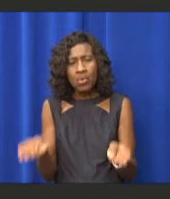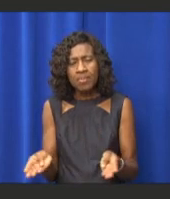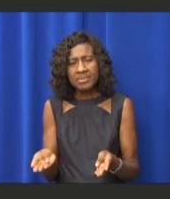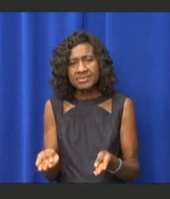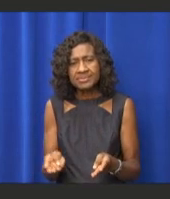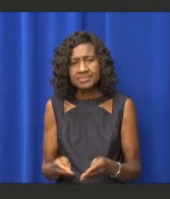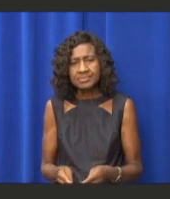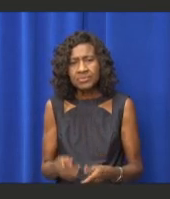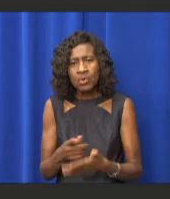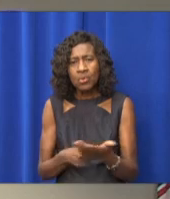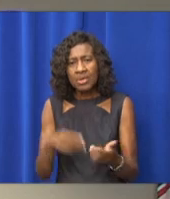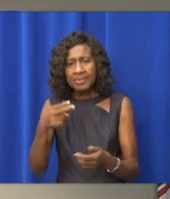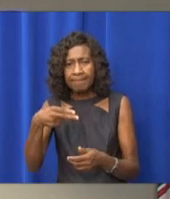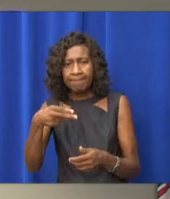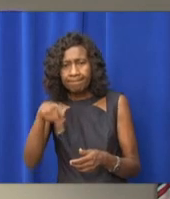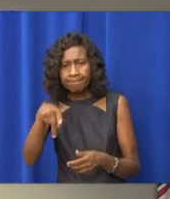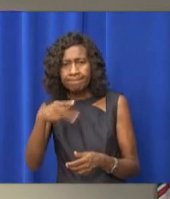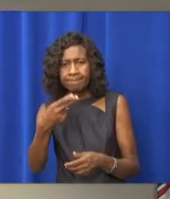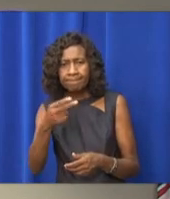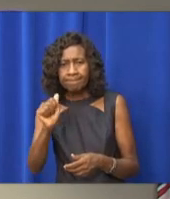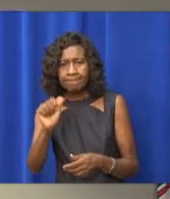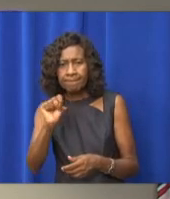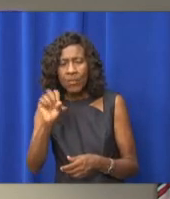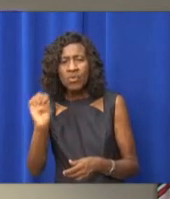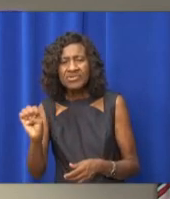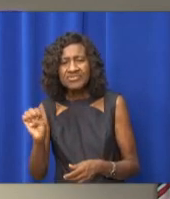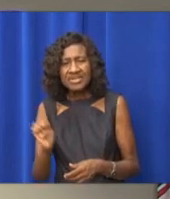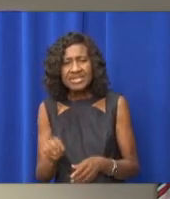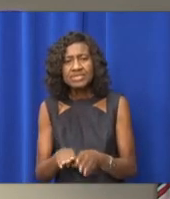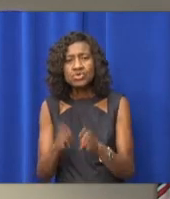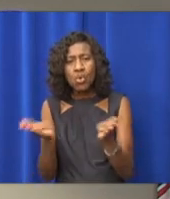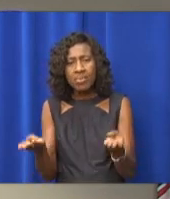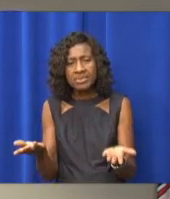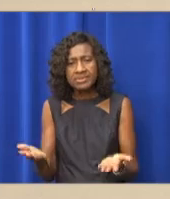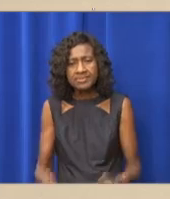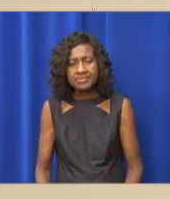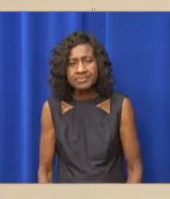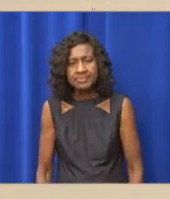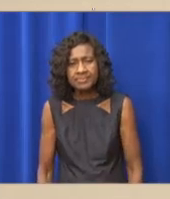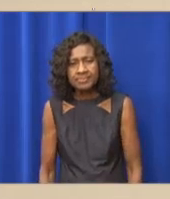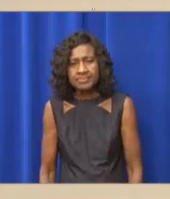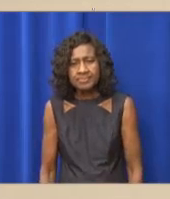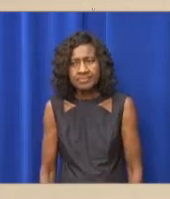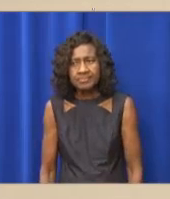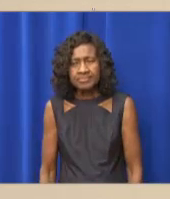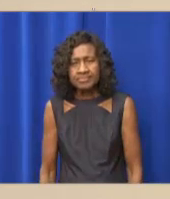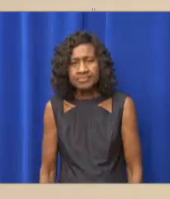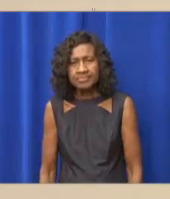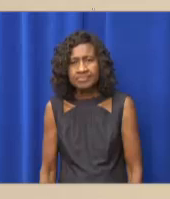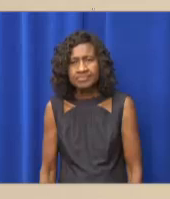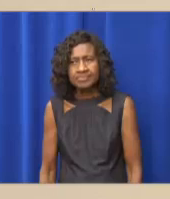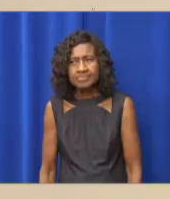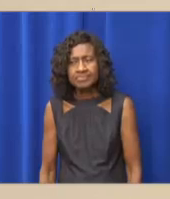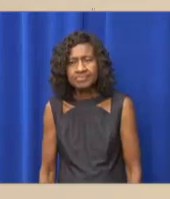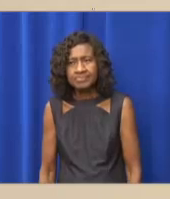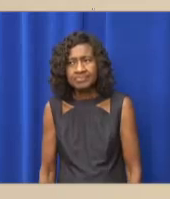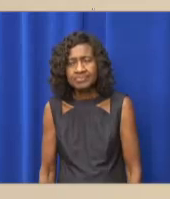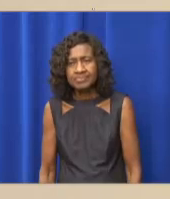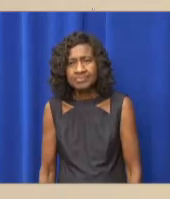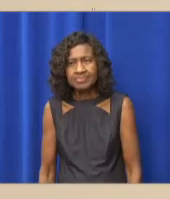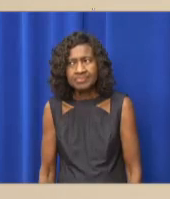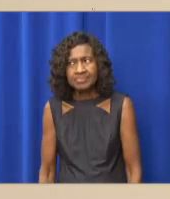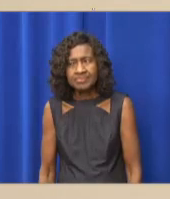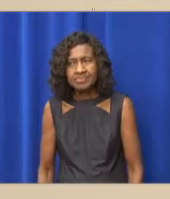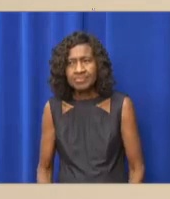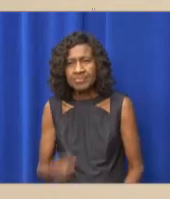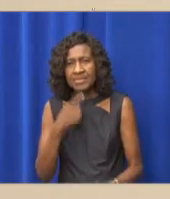phase 3. I think I really should have the governor weigh in on this, but we